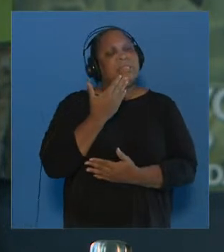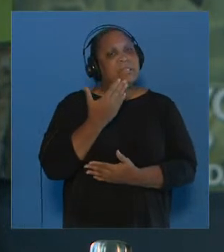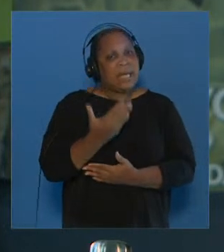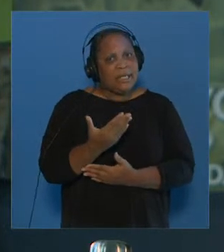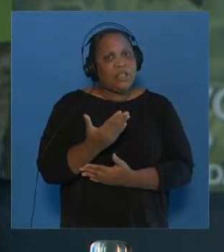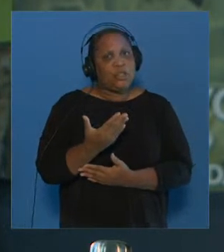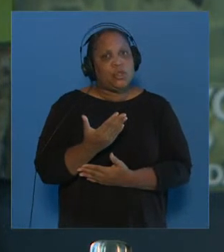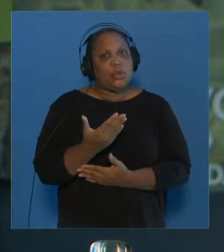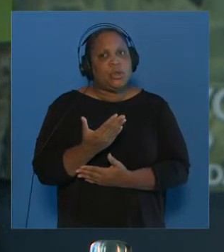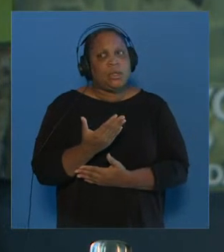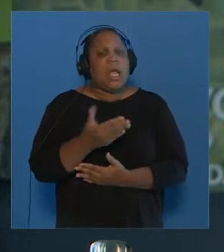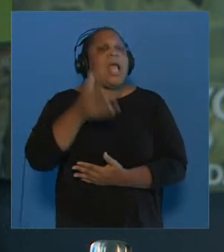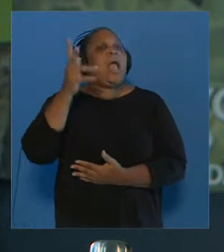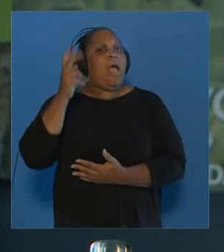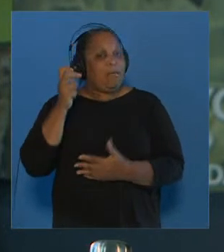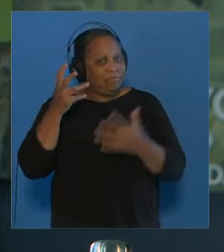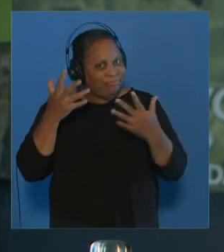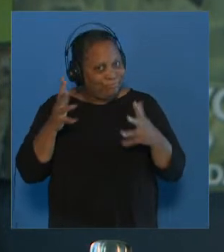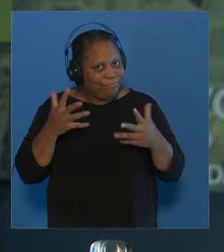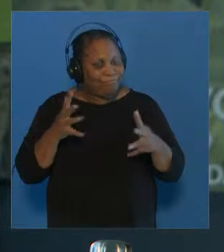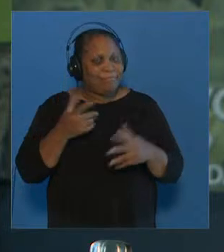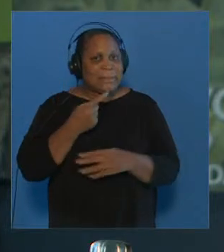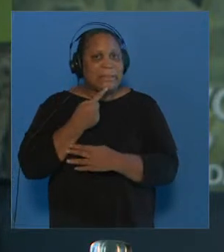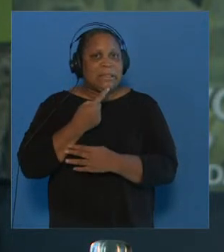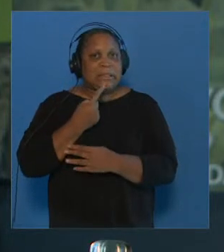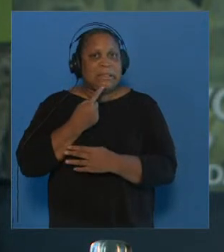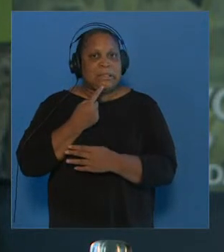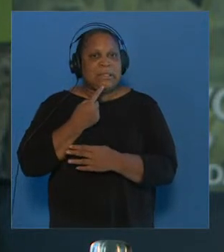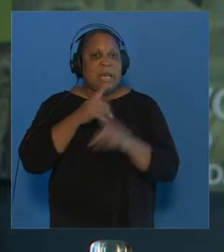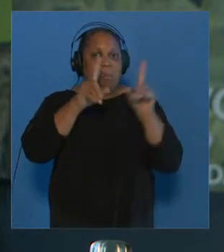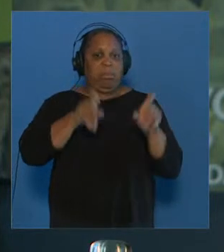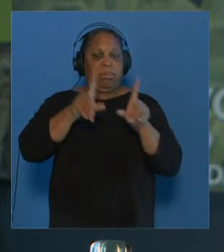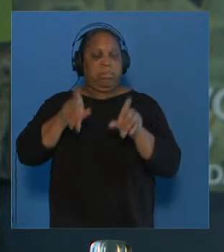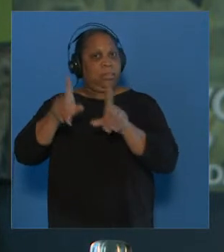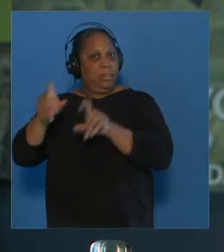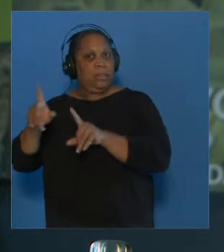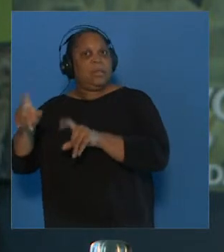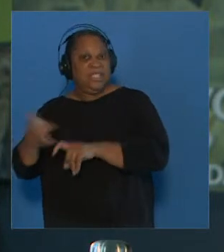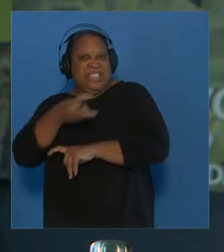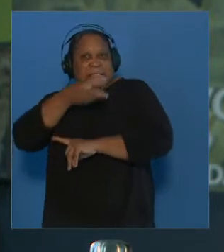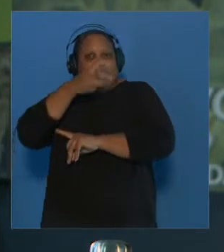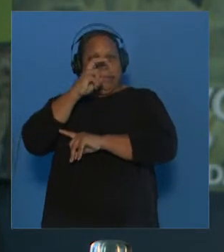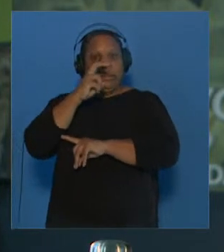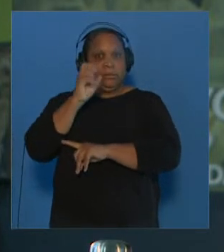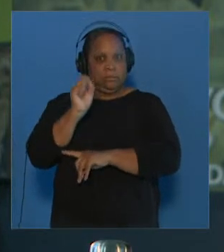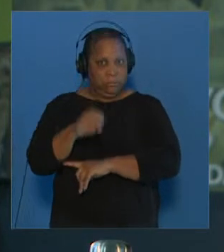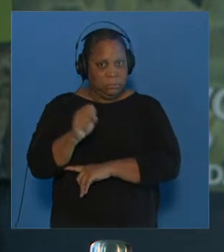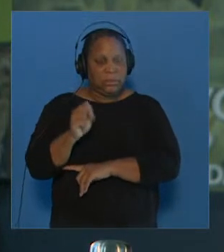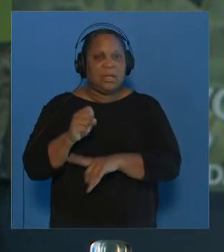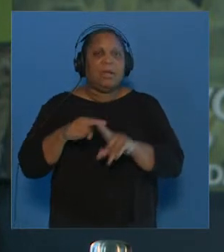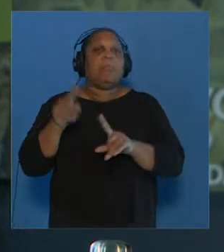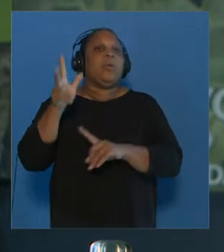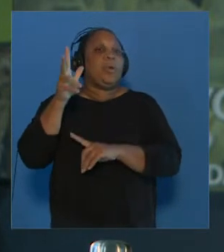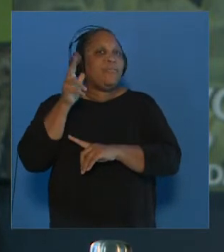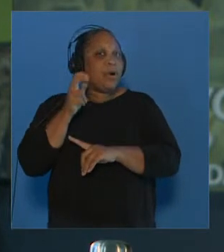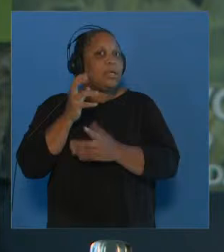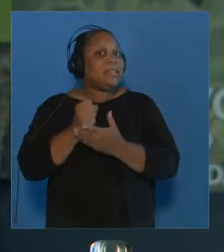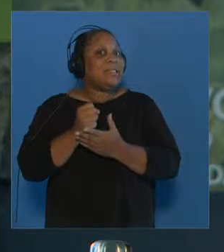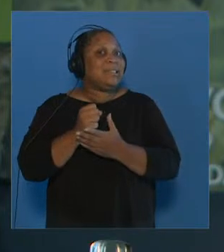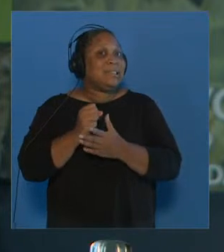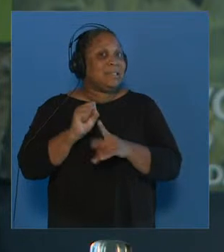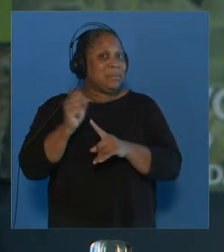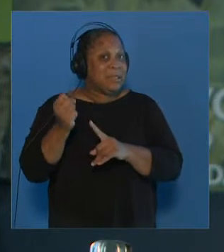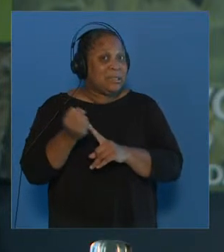And I've heard what you said about our aggressive testing regime. It's very stringent. We have heard of some cases,